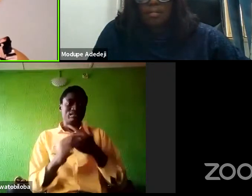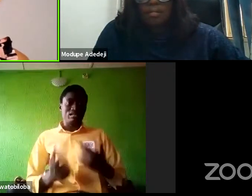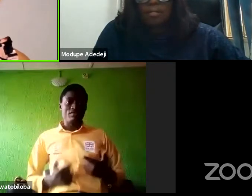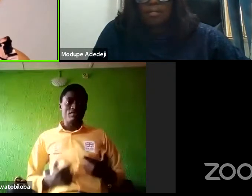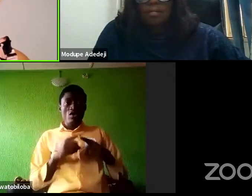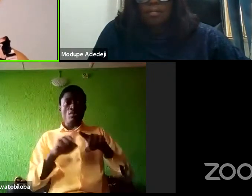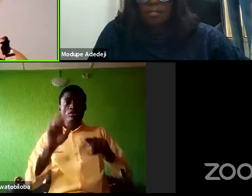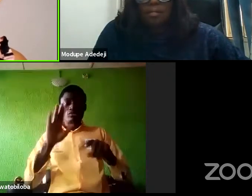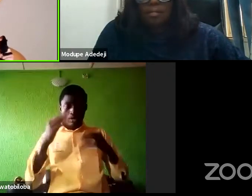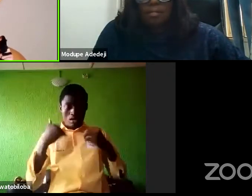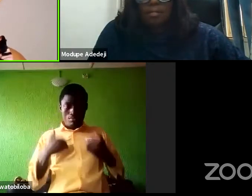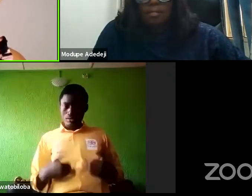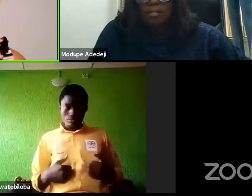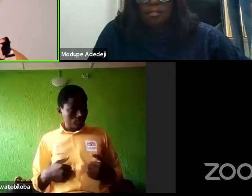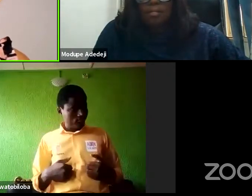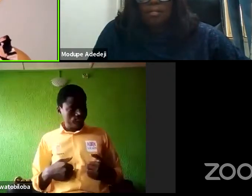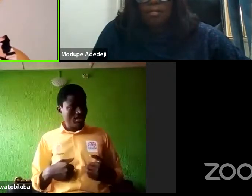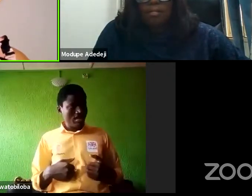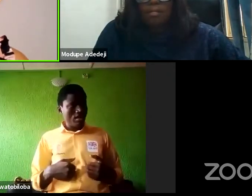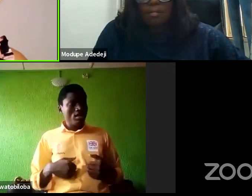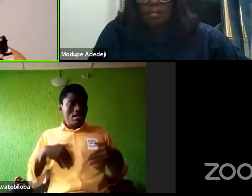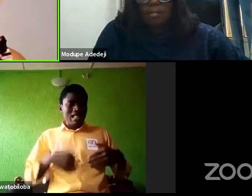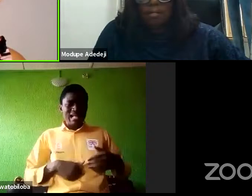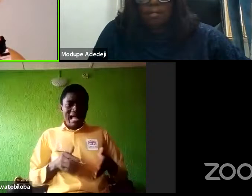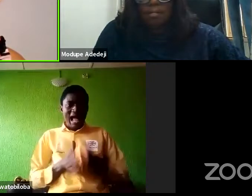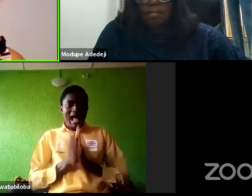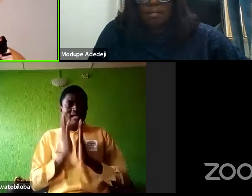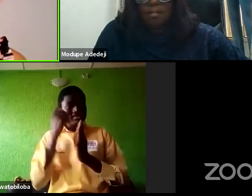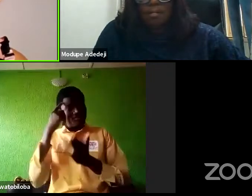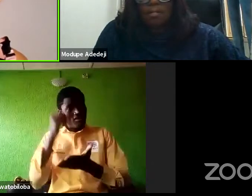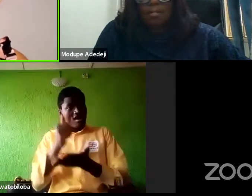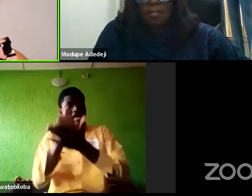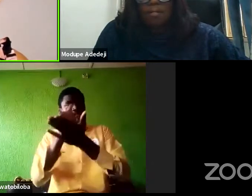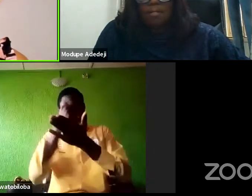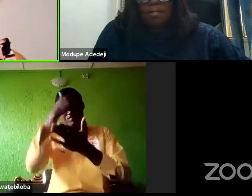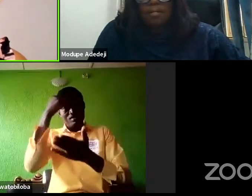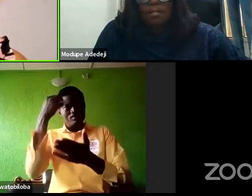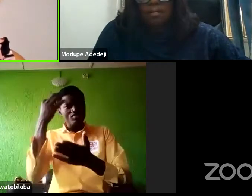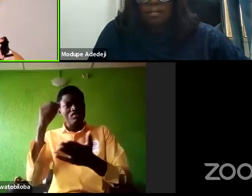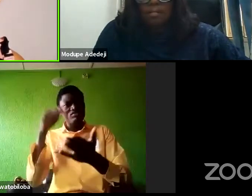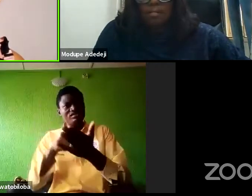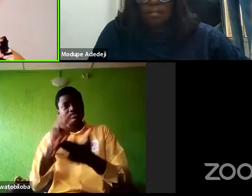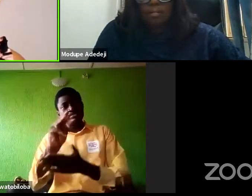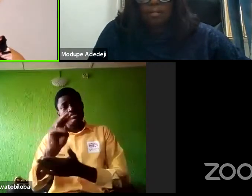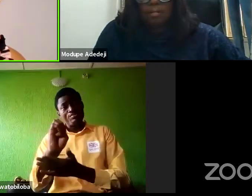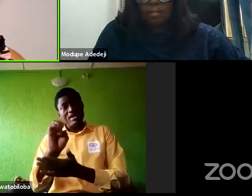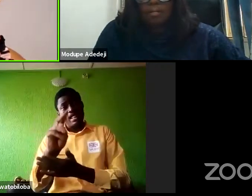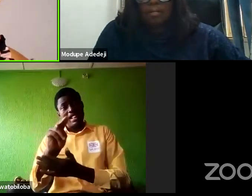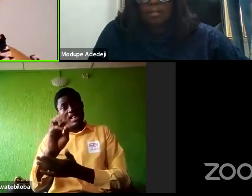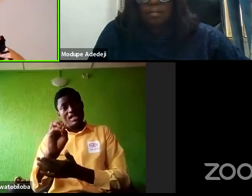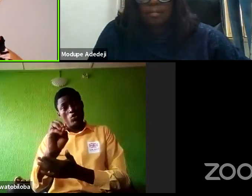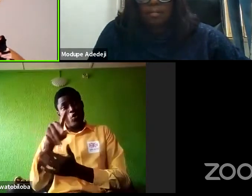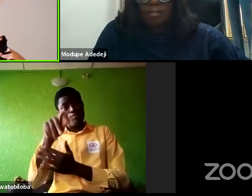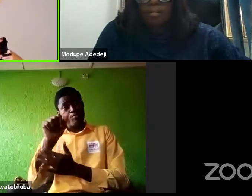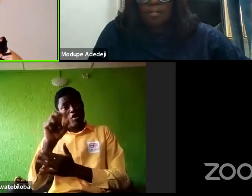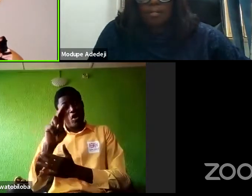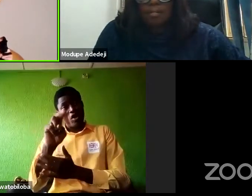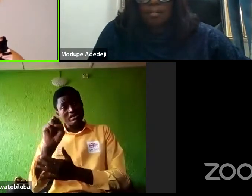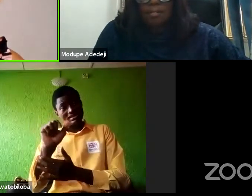of this menopausal symptoms, menopausal symptoms. It's also the time for you to settle down, discuss with